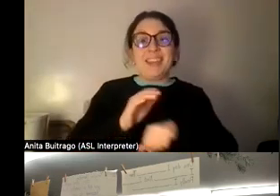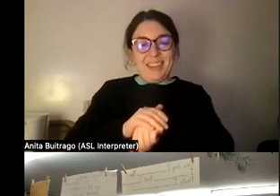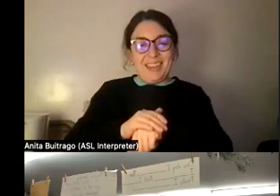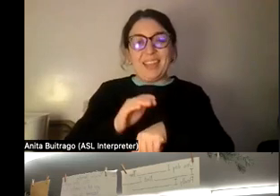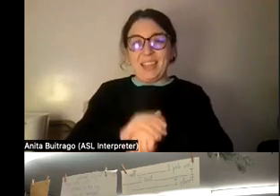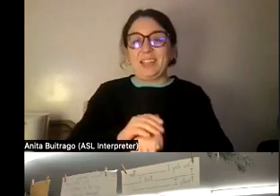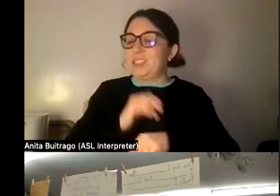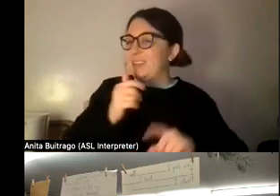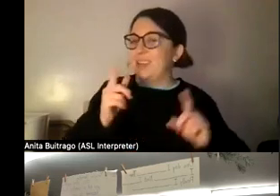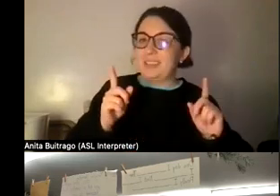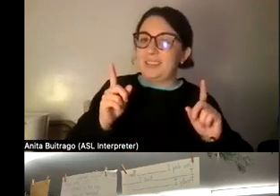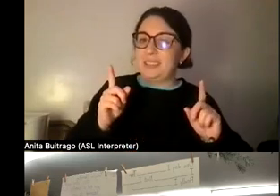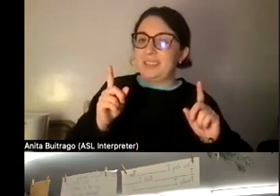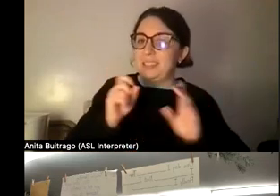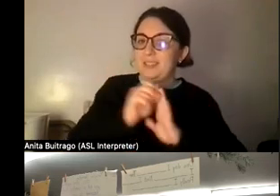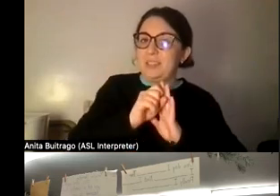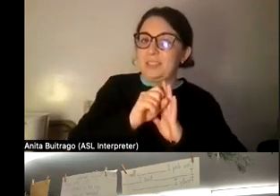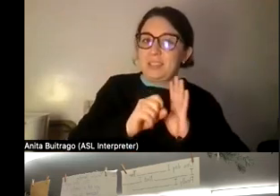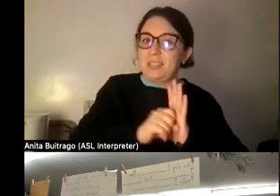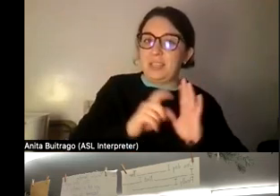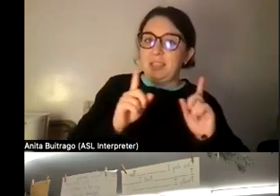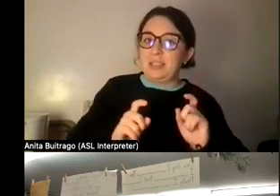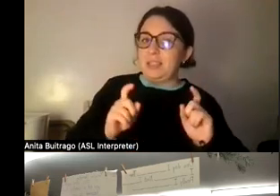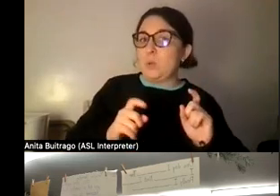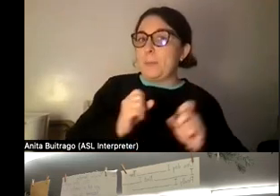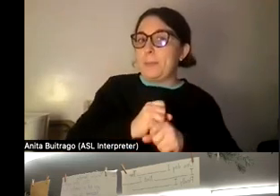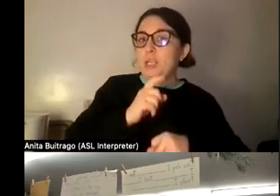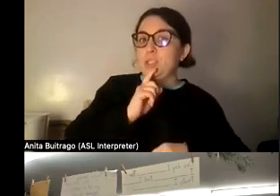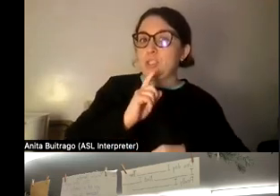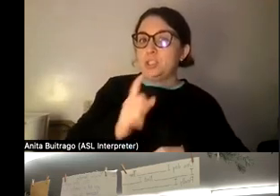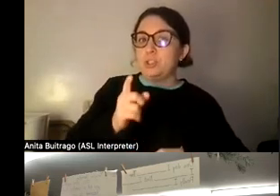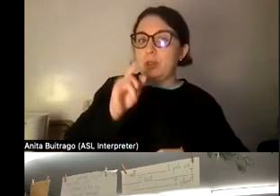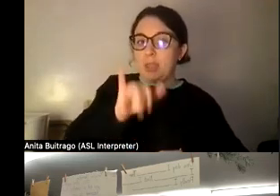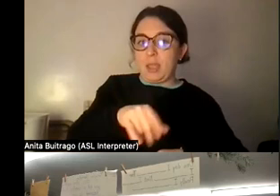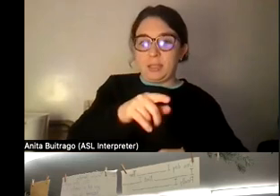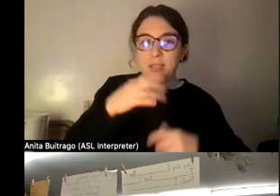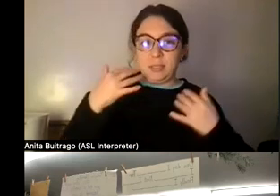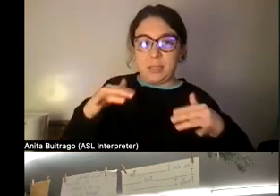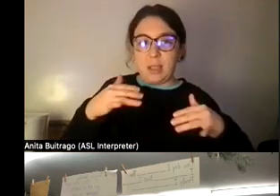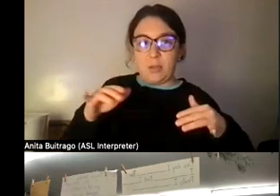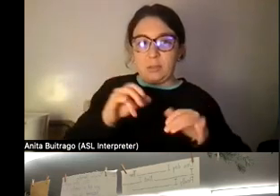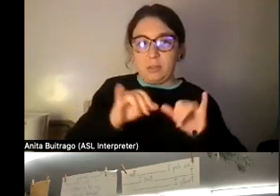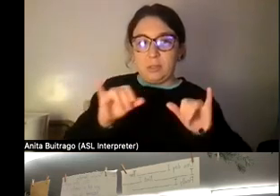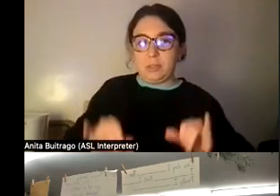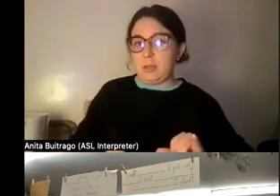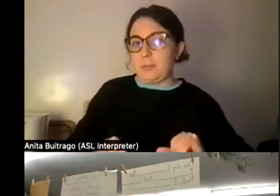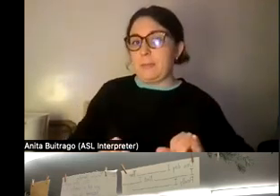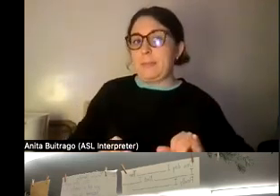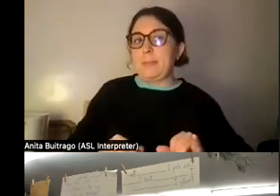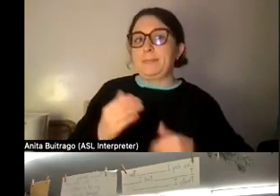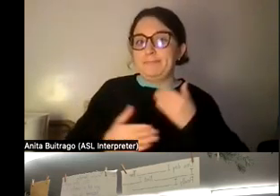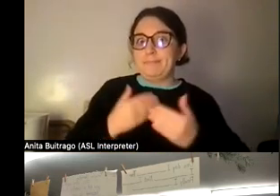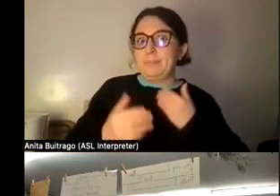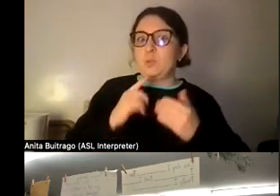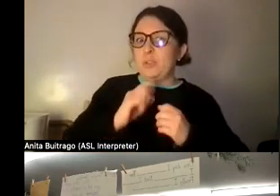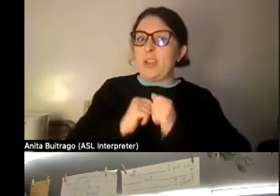and the state testing. And so we want to make sure that that English sound system is solid as they go through these foundational years, that we're